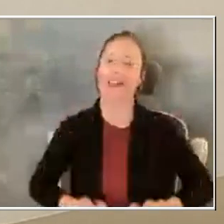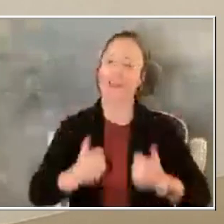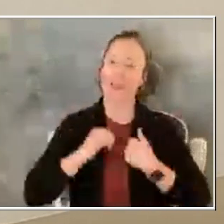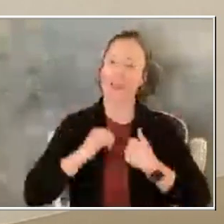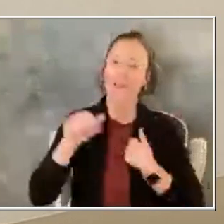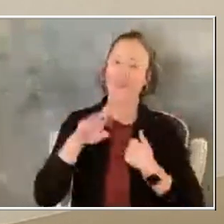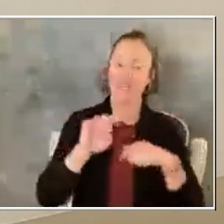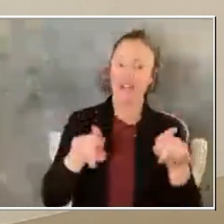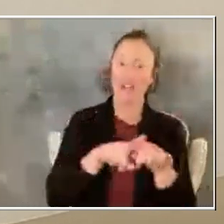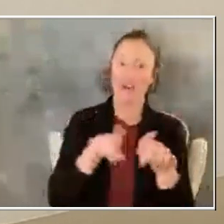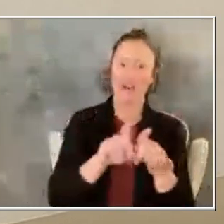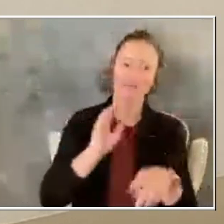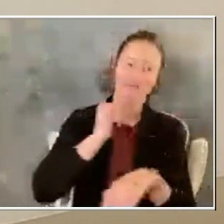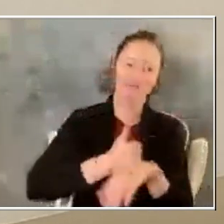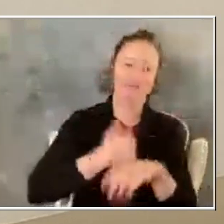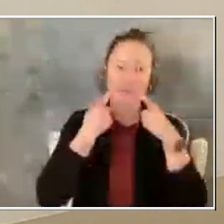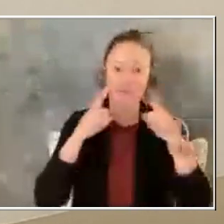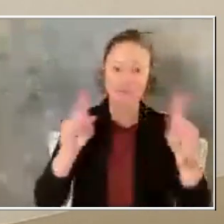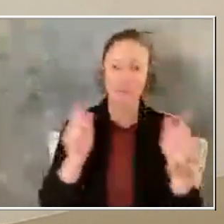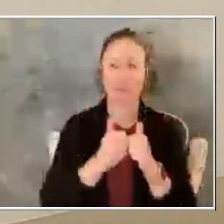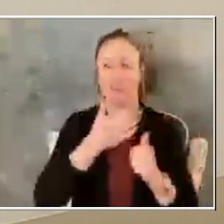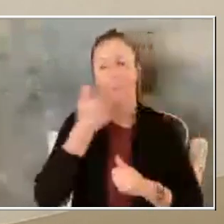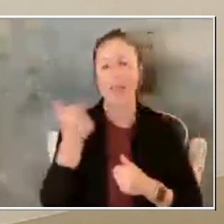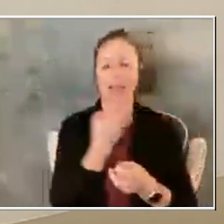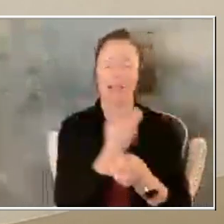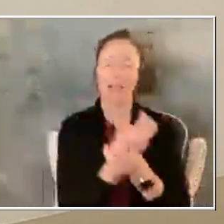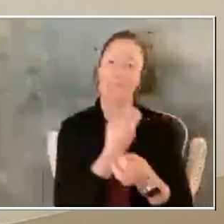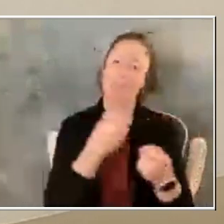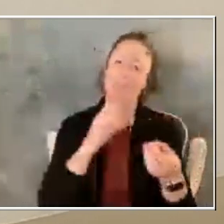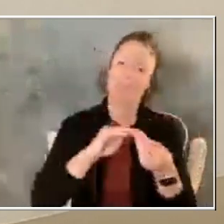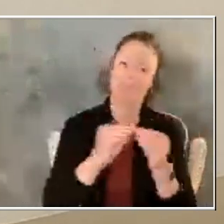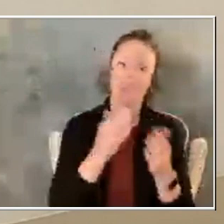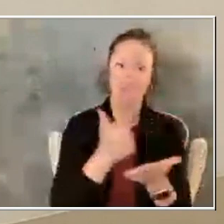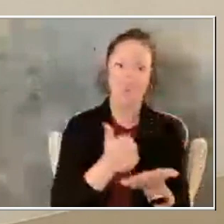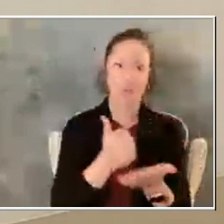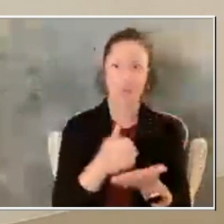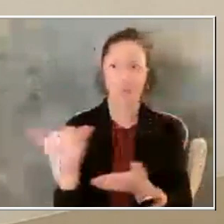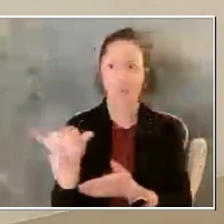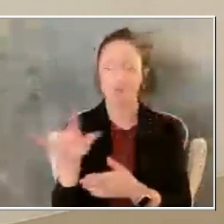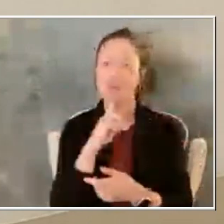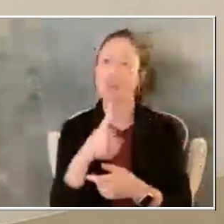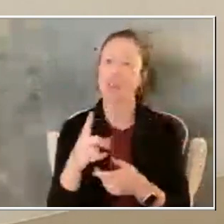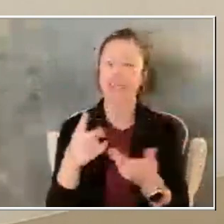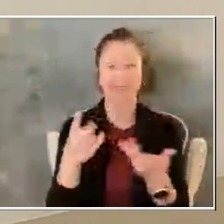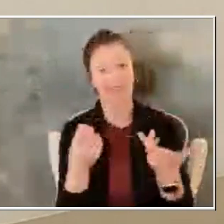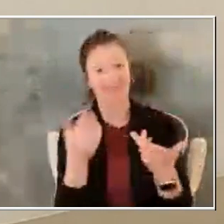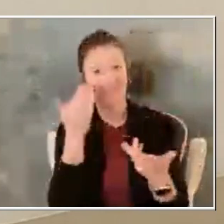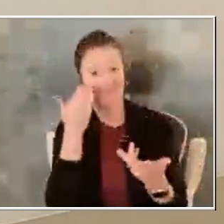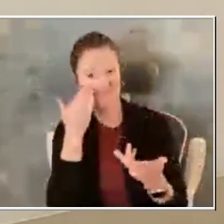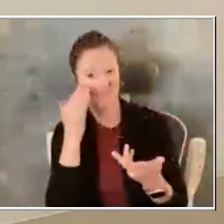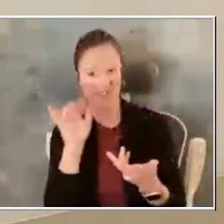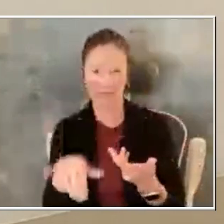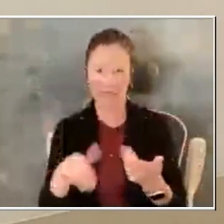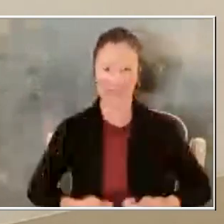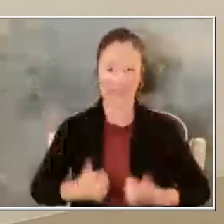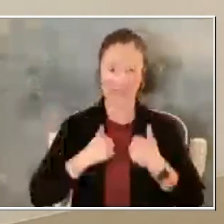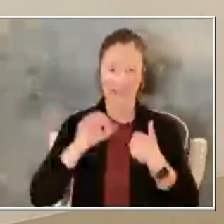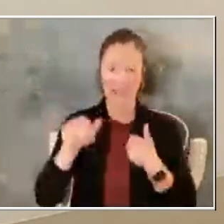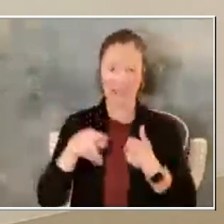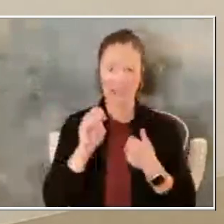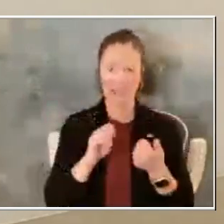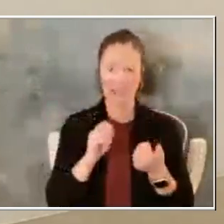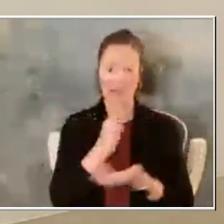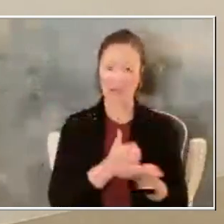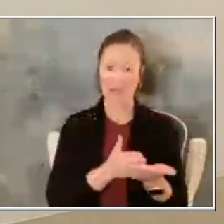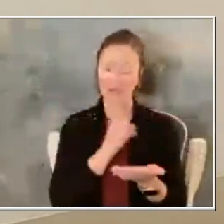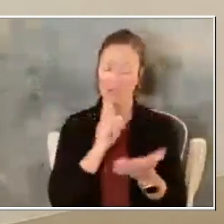up for success with the best bone density to start with. And so being mindful of those lifestyle factors is really important. And certainly if